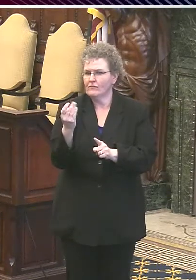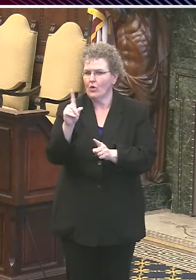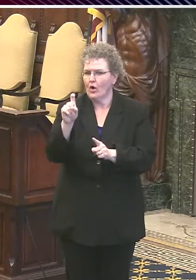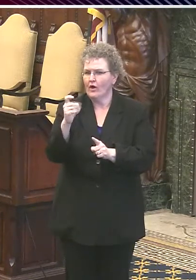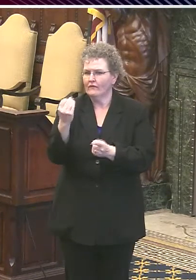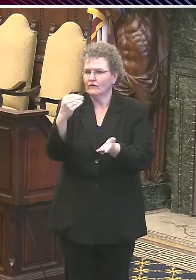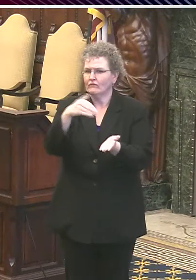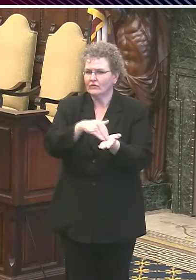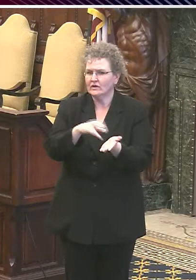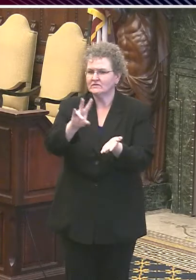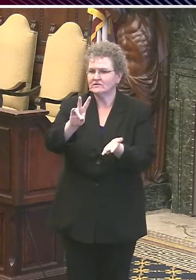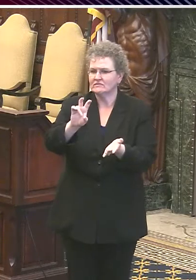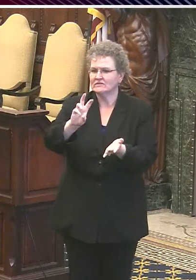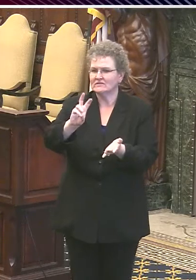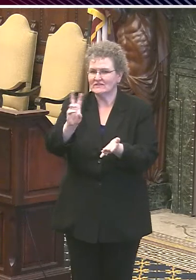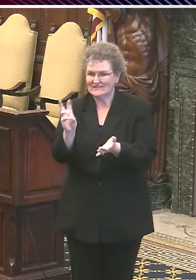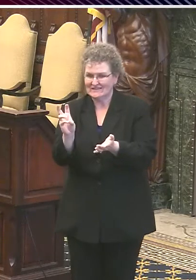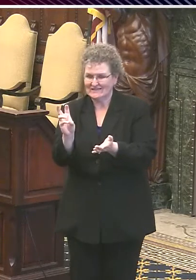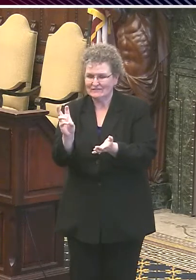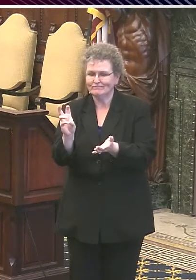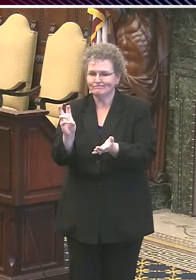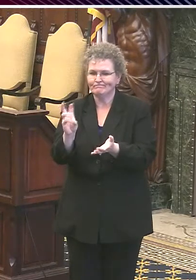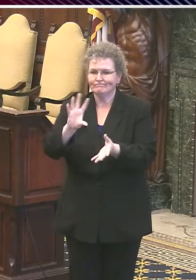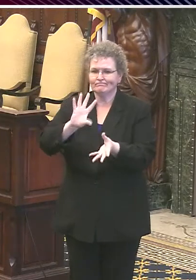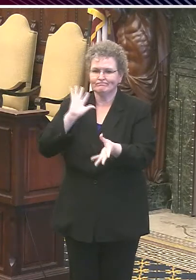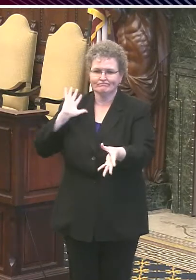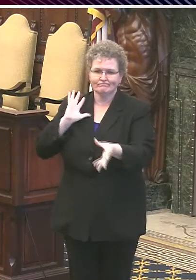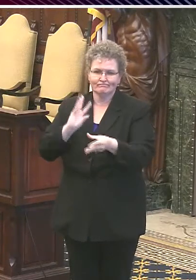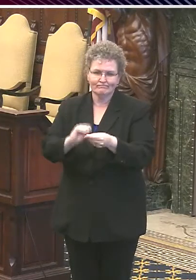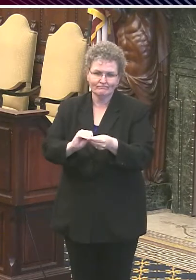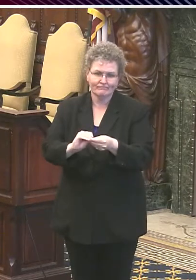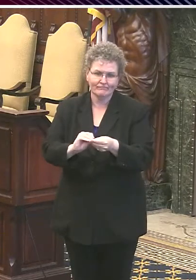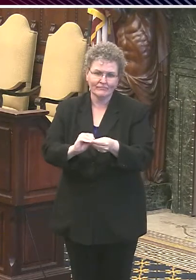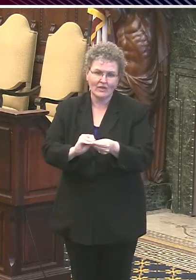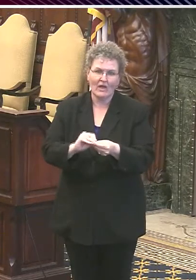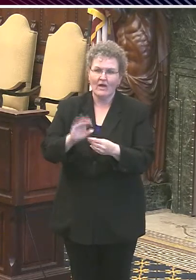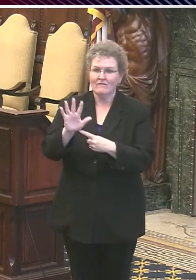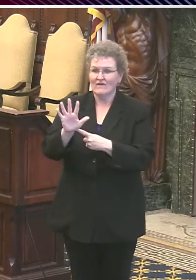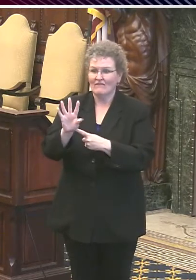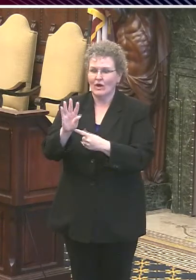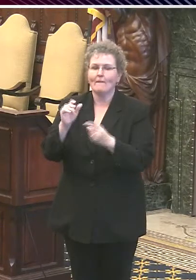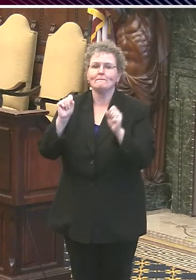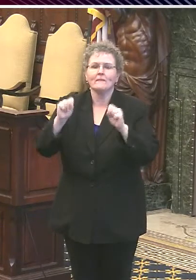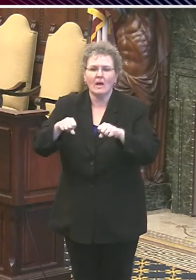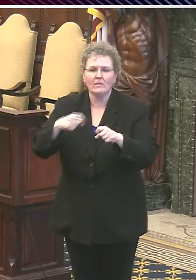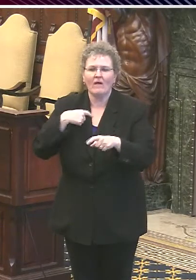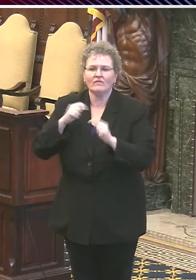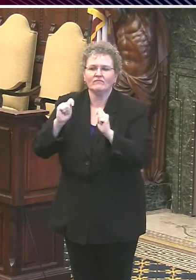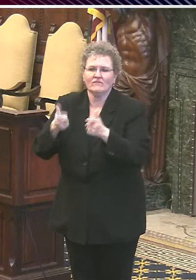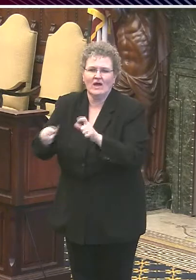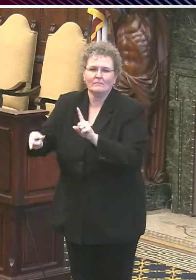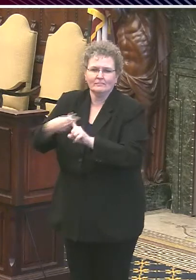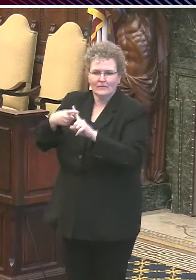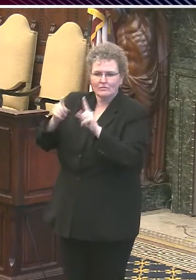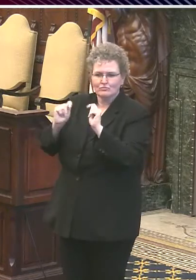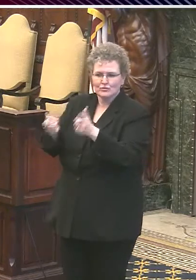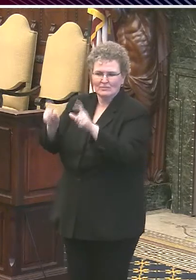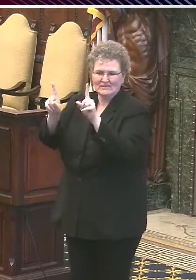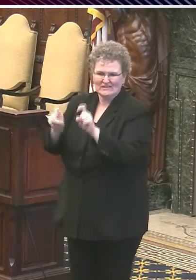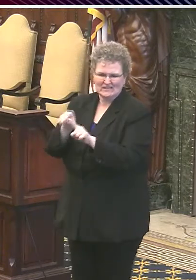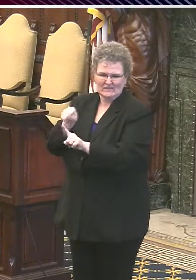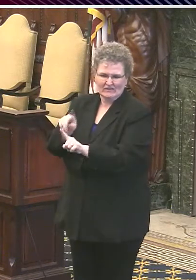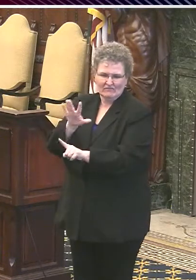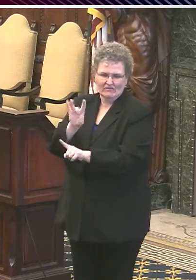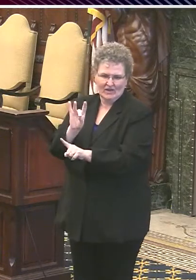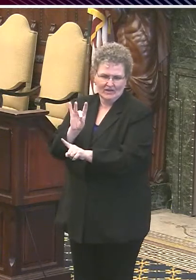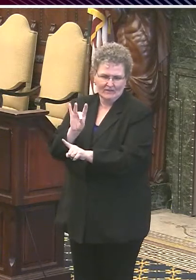114,176 people since the beginning of the epidemic. And in addition, there are 54 probable cases diagnosed by the rapid antigen test. Now, for the